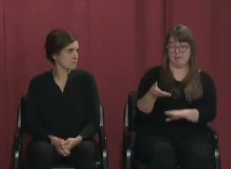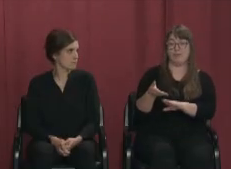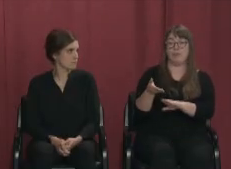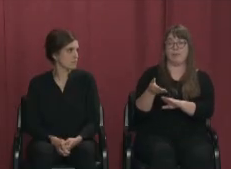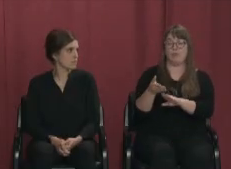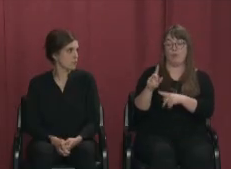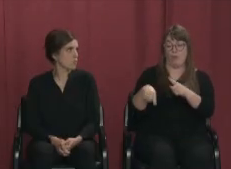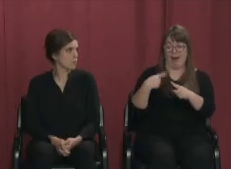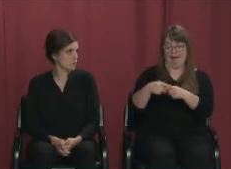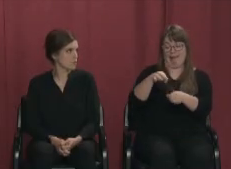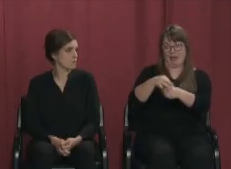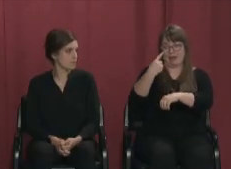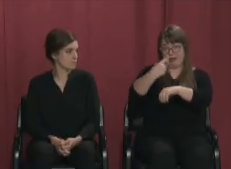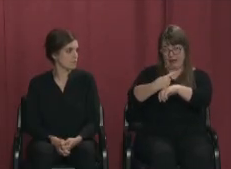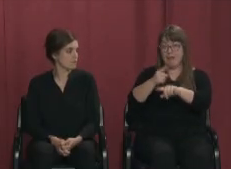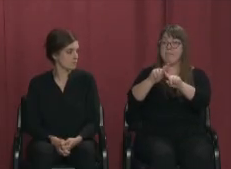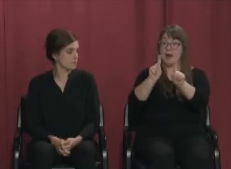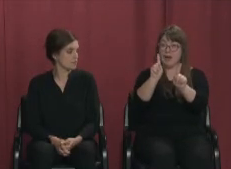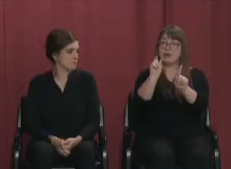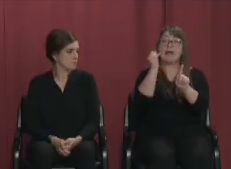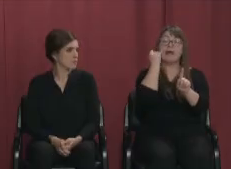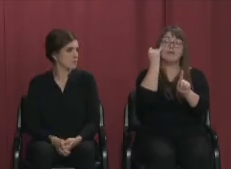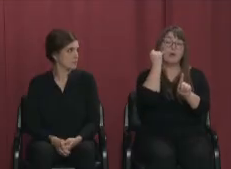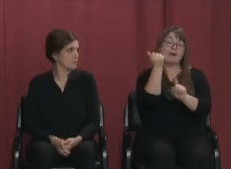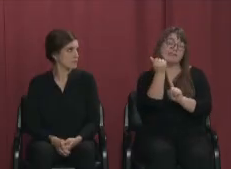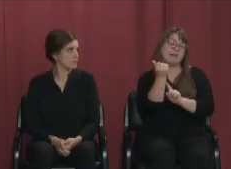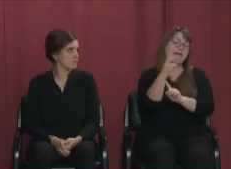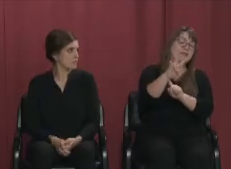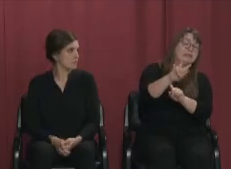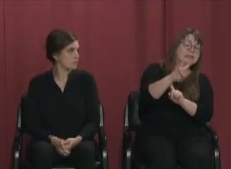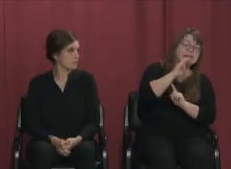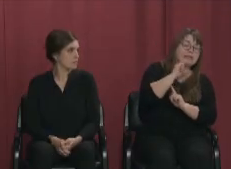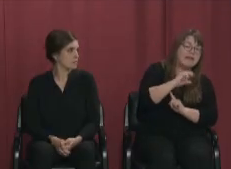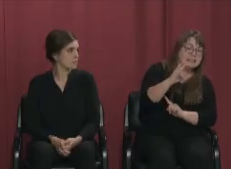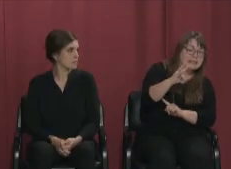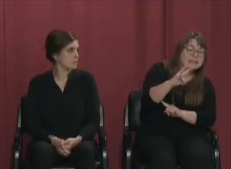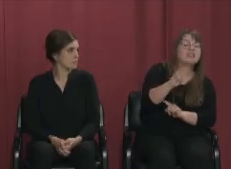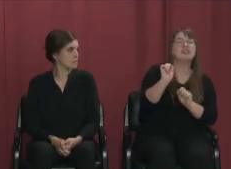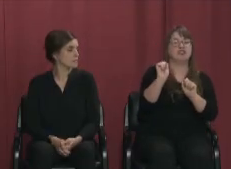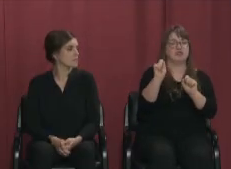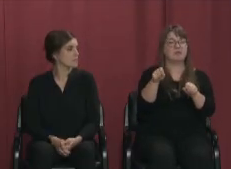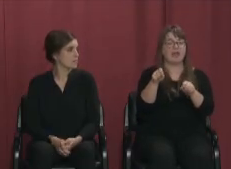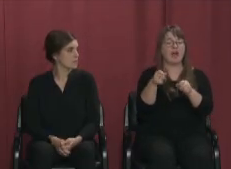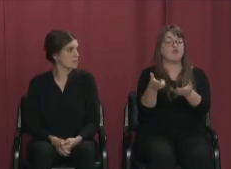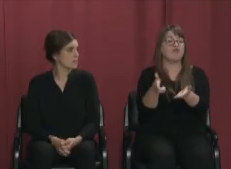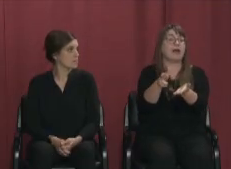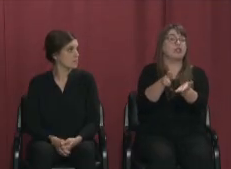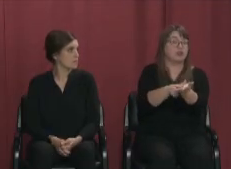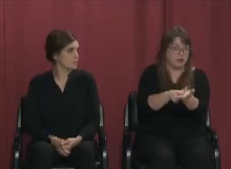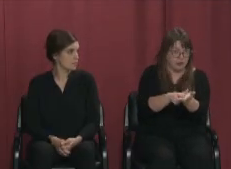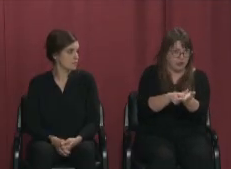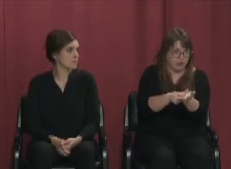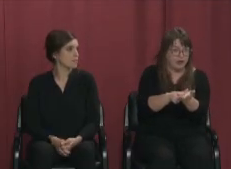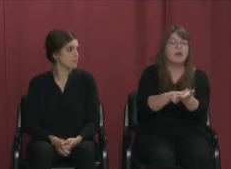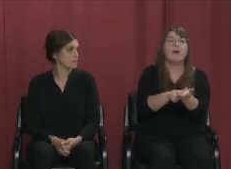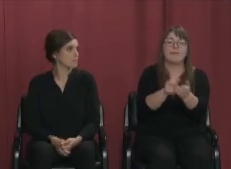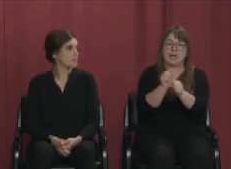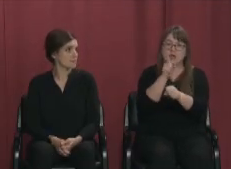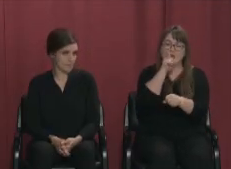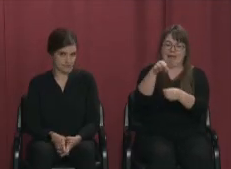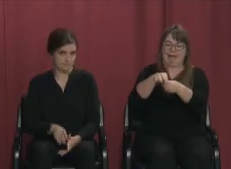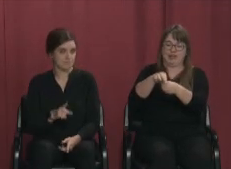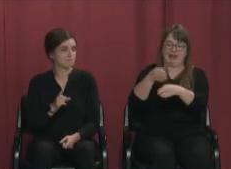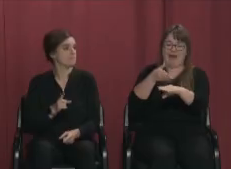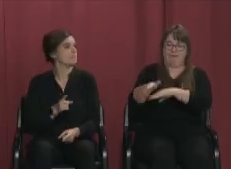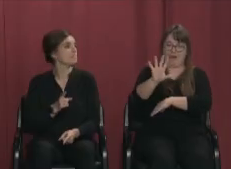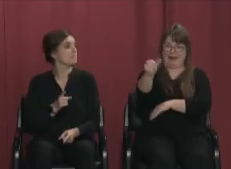register to vote before a student is 18 as long as the election occurs after their 18th birthday. That is absolutely correct.